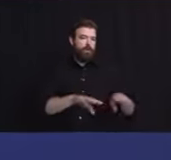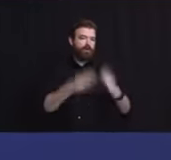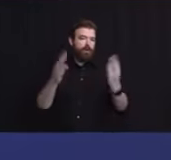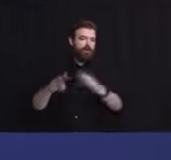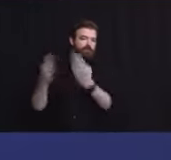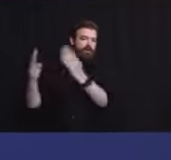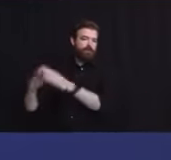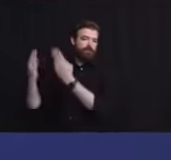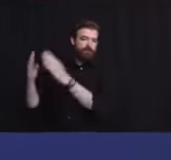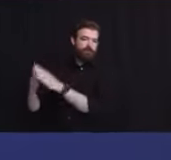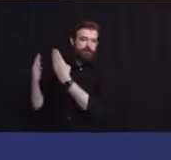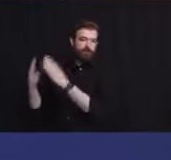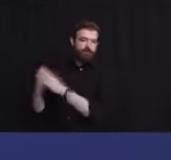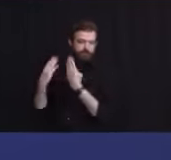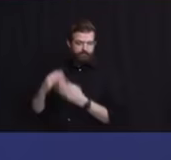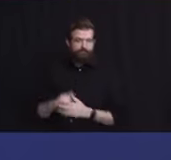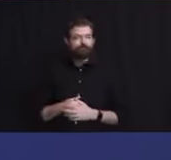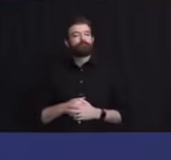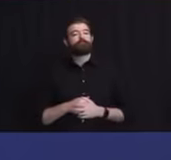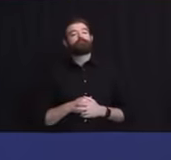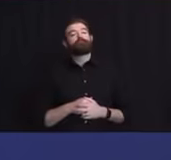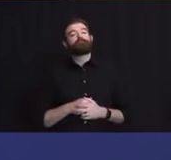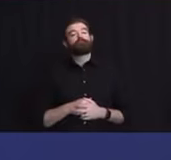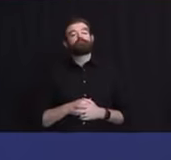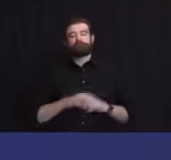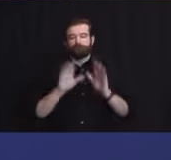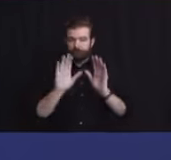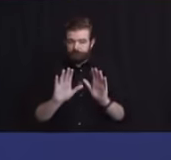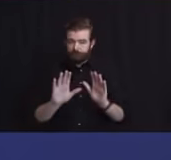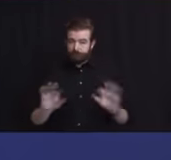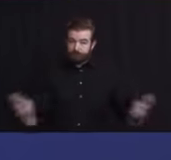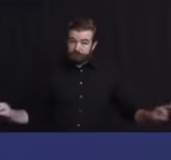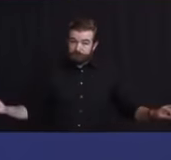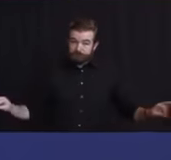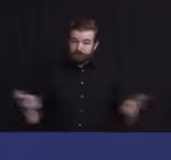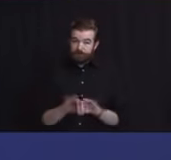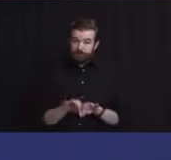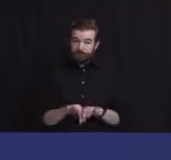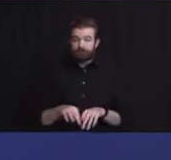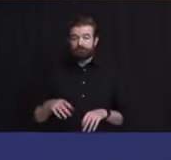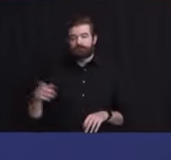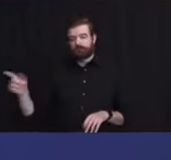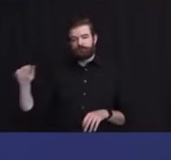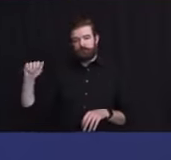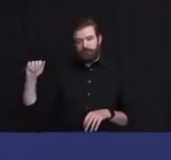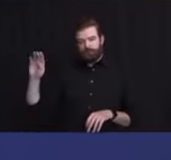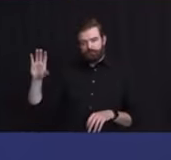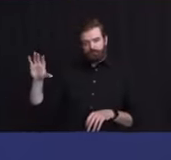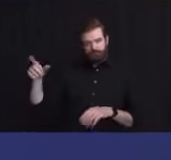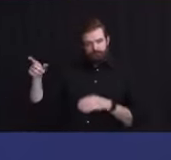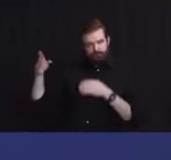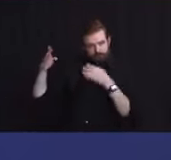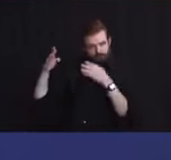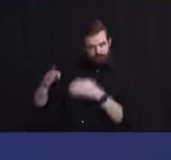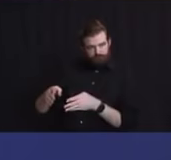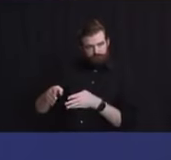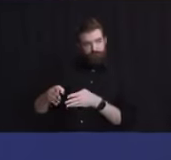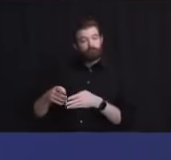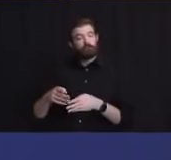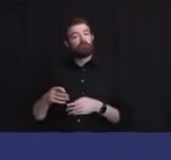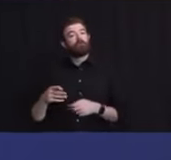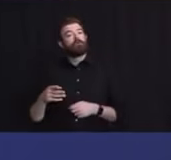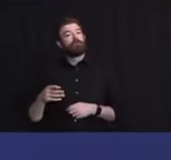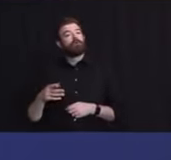the number one thing that I would be focused on, I'm sure the ABC will be focused on after May 19th, is congregating at a bar. That's going to be